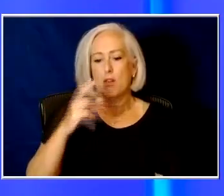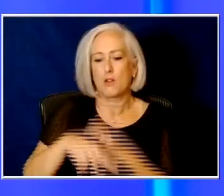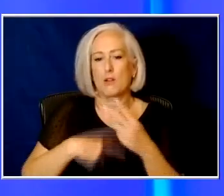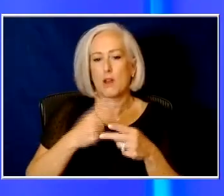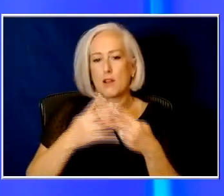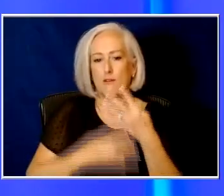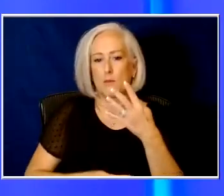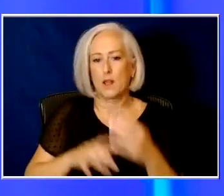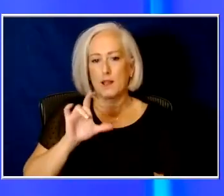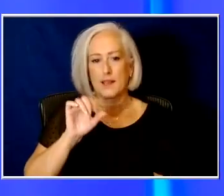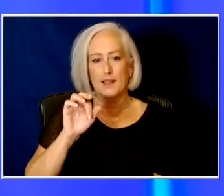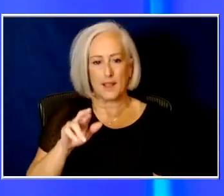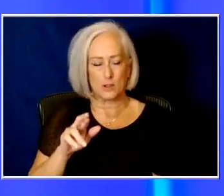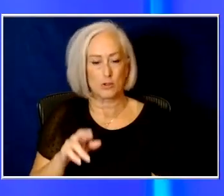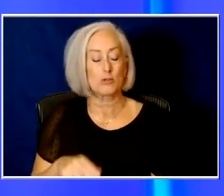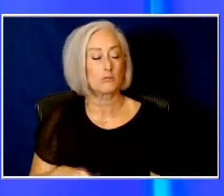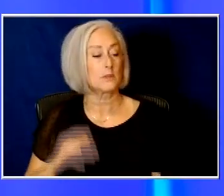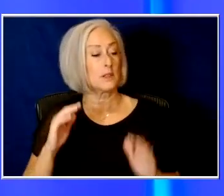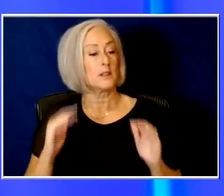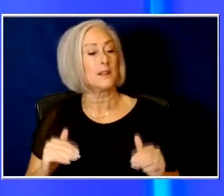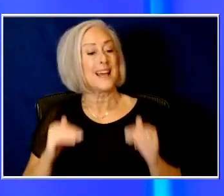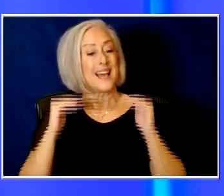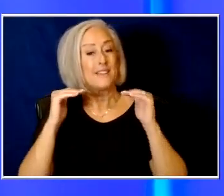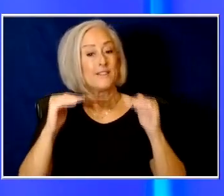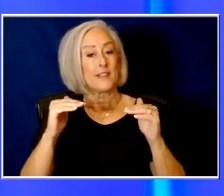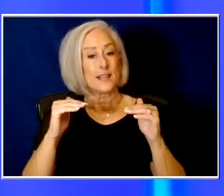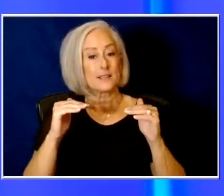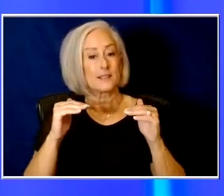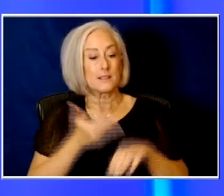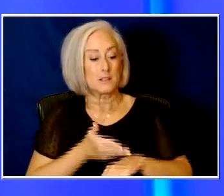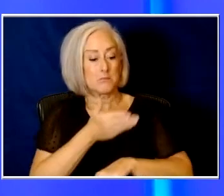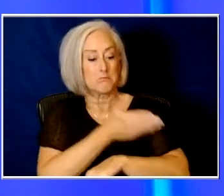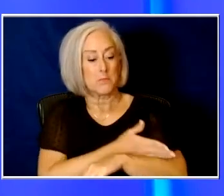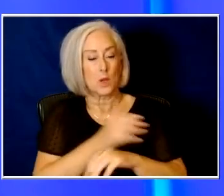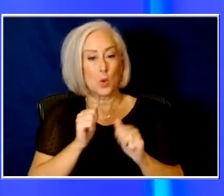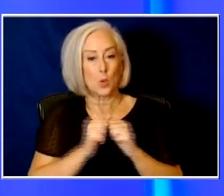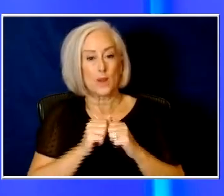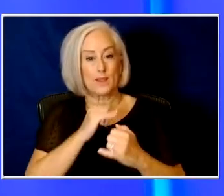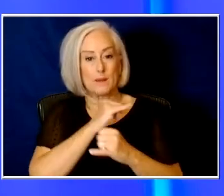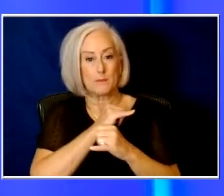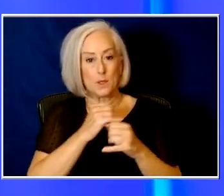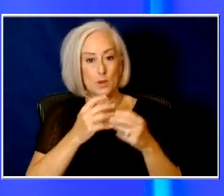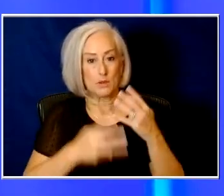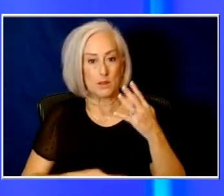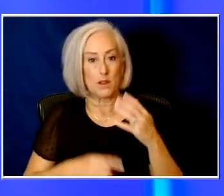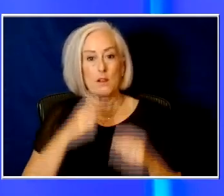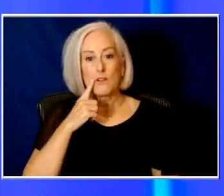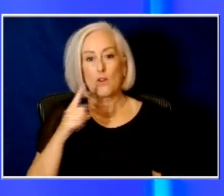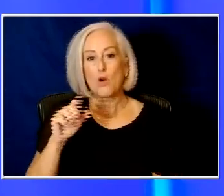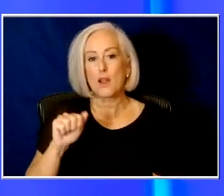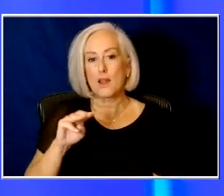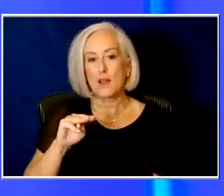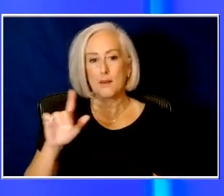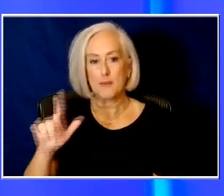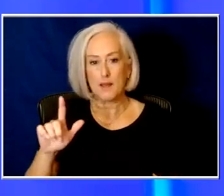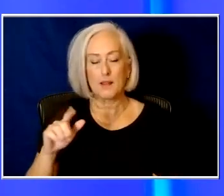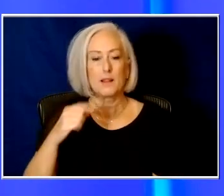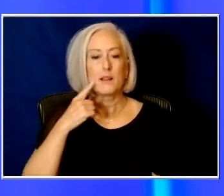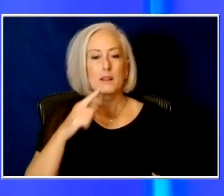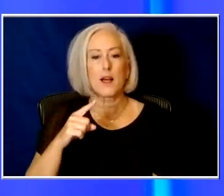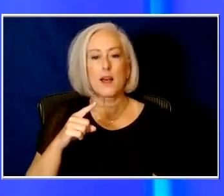in the immune therapies have been made for lymphoid malignancies. So, for example, acute lymphoblastic